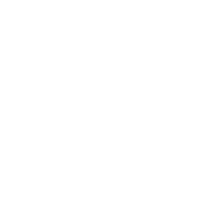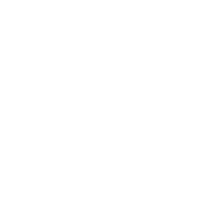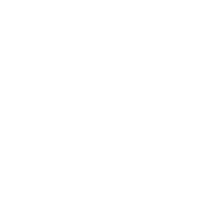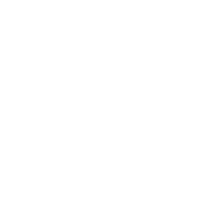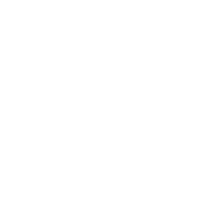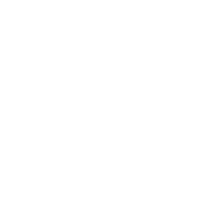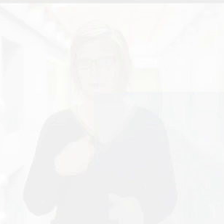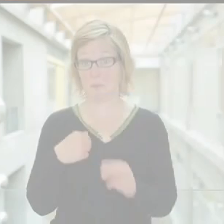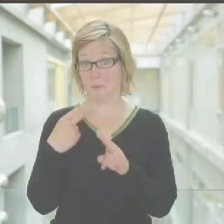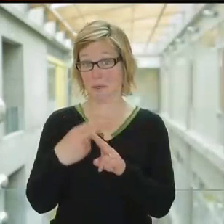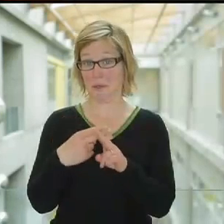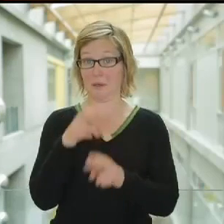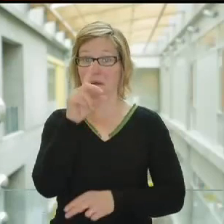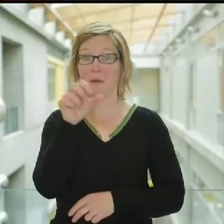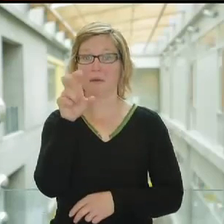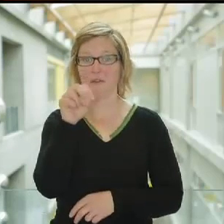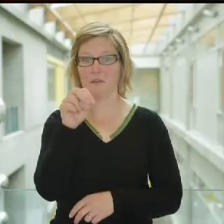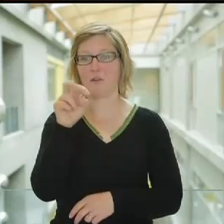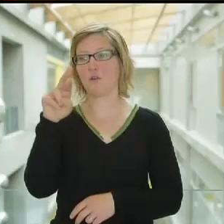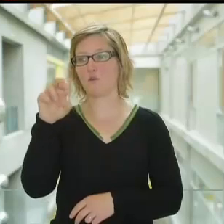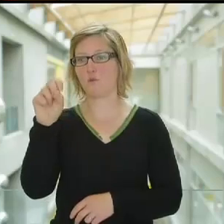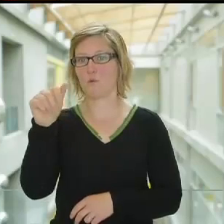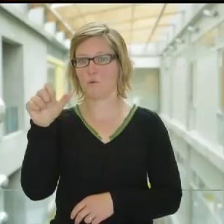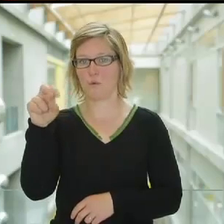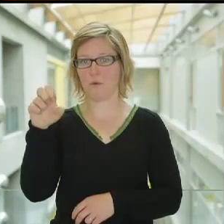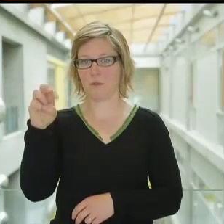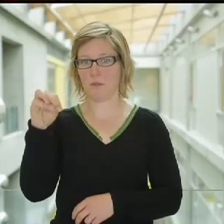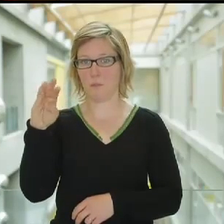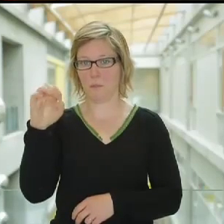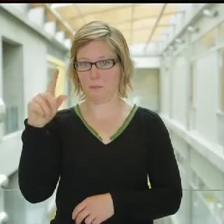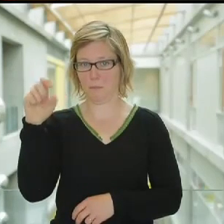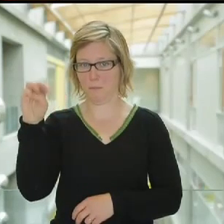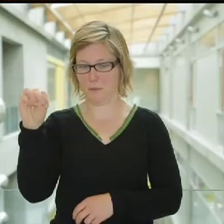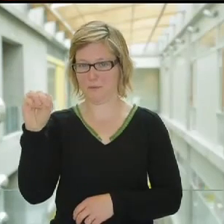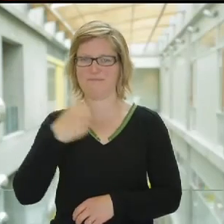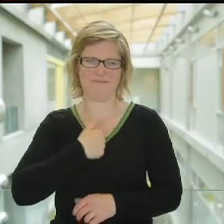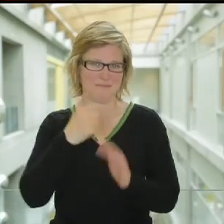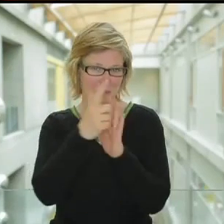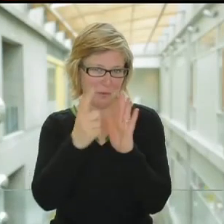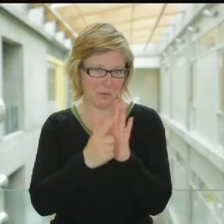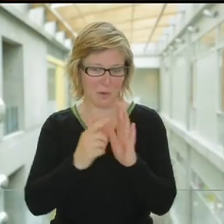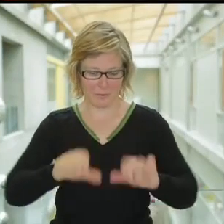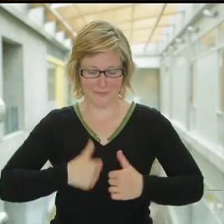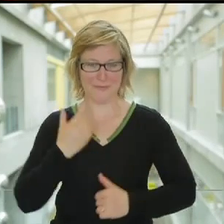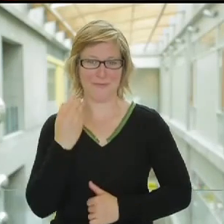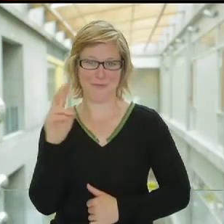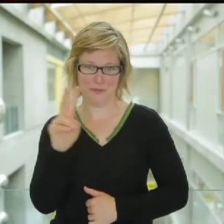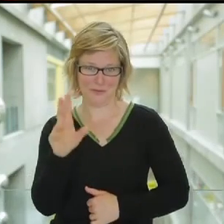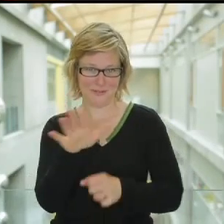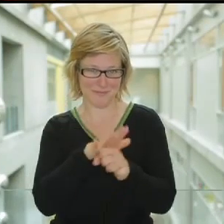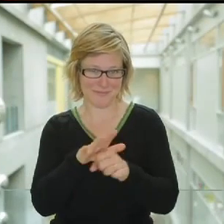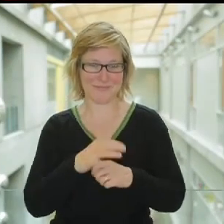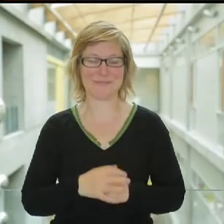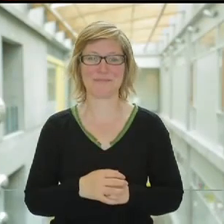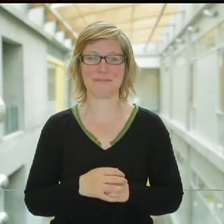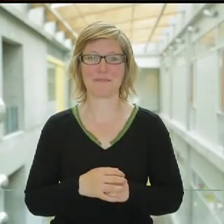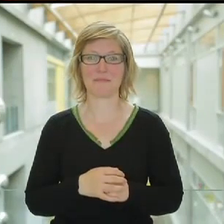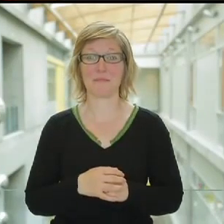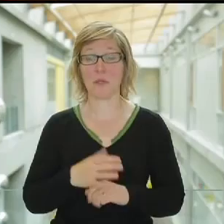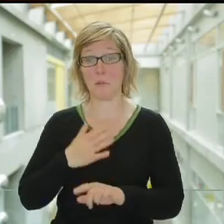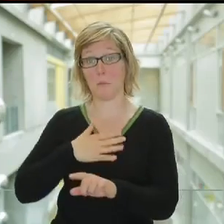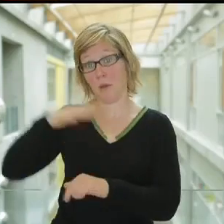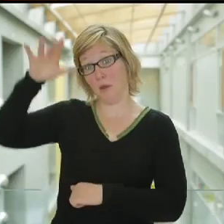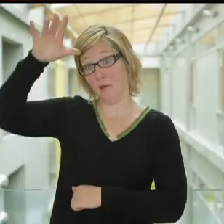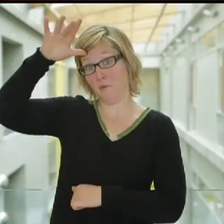My name is Don Rosenblum. I'm a lawyer in Vancouver, and I am the son of my late